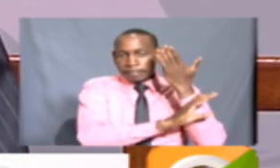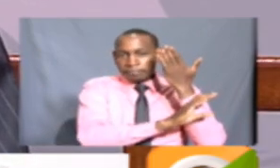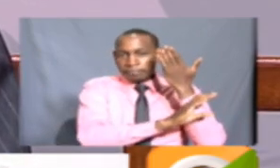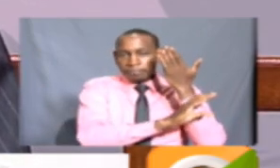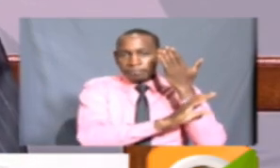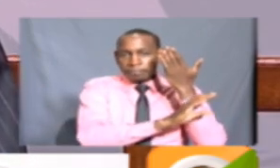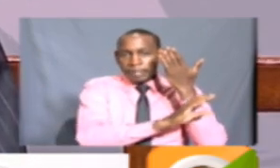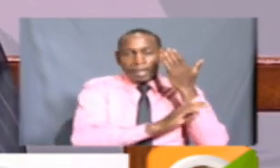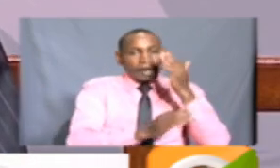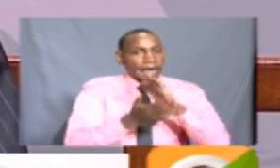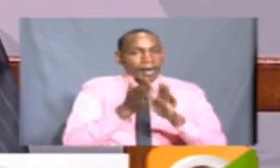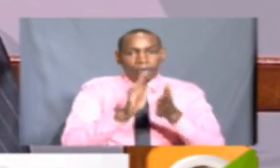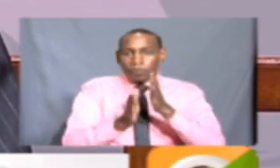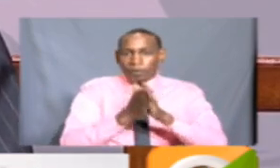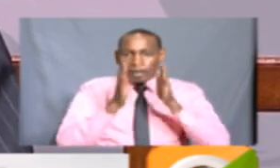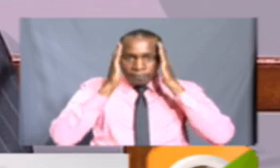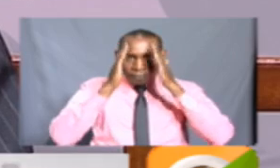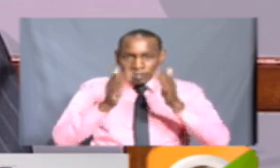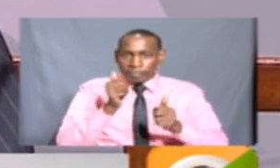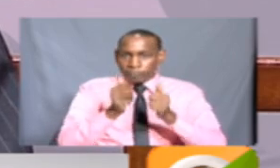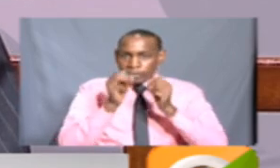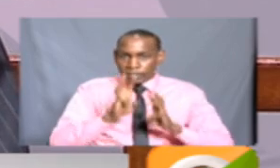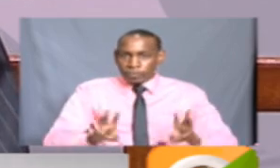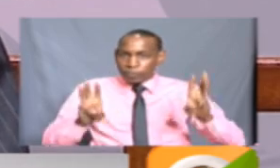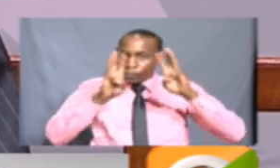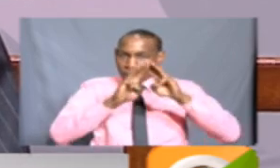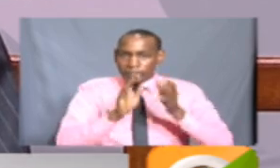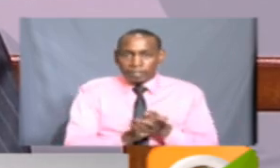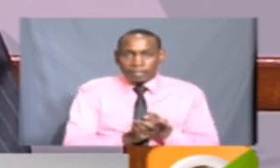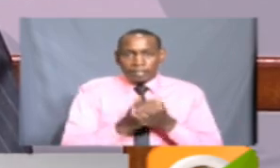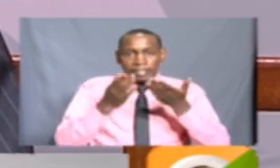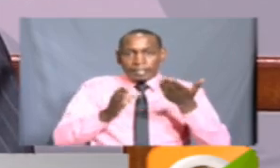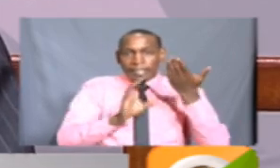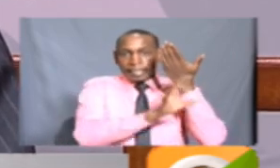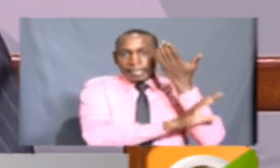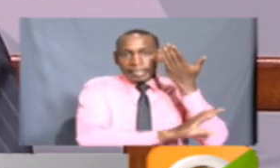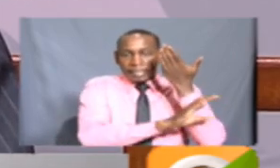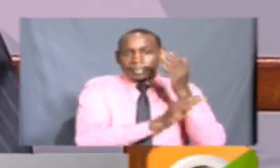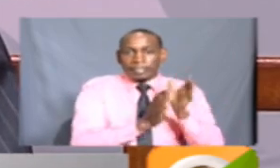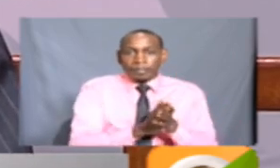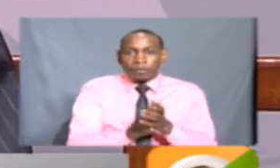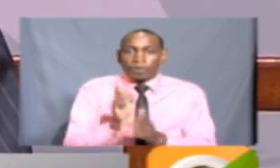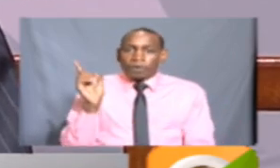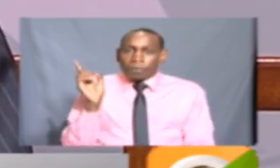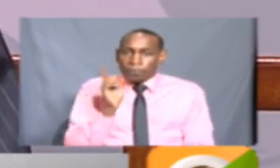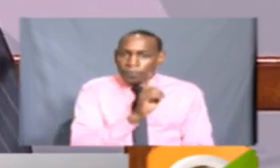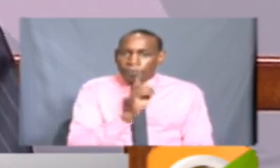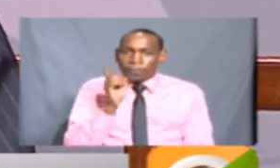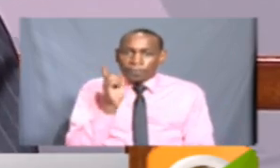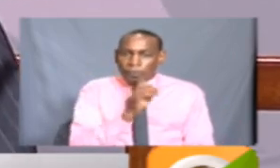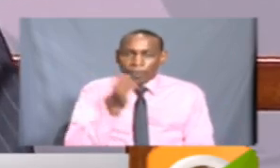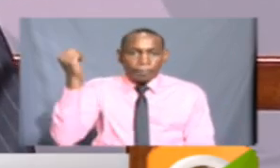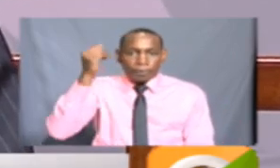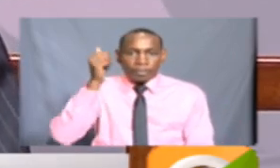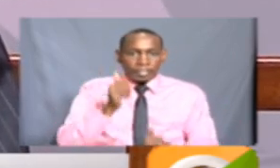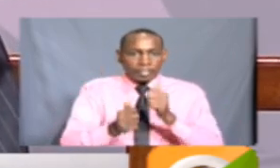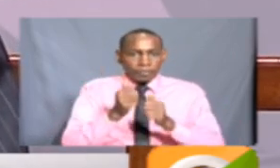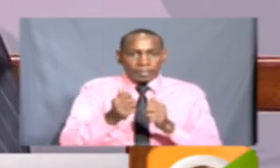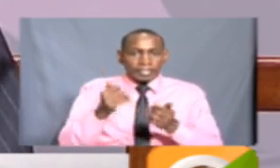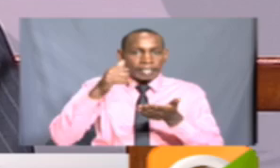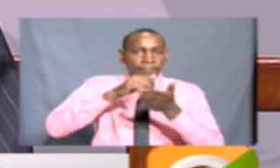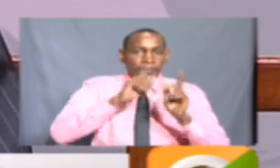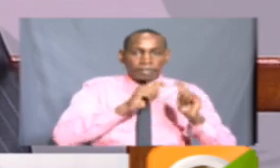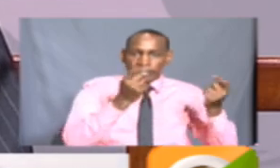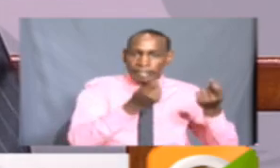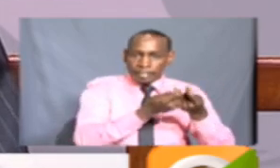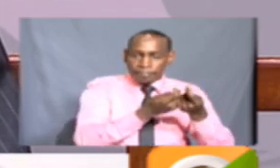not receiving the focus that they deserve. And the country is overheating with politics which is ethnicized, which